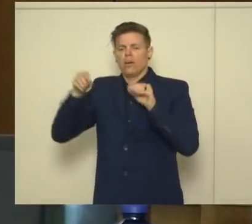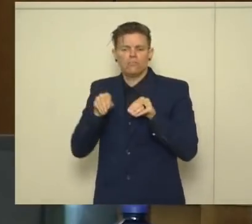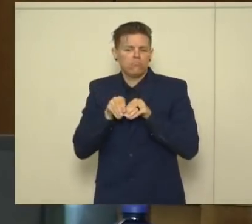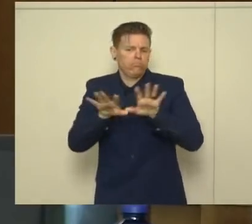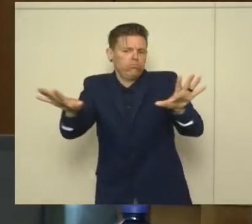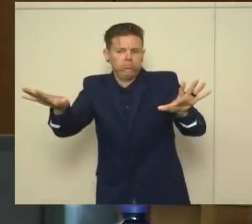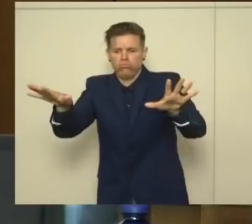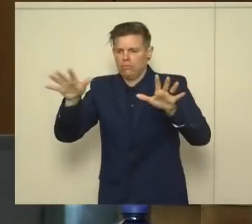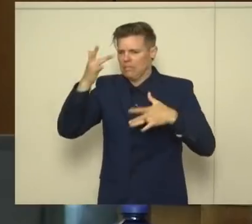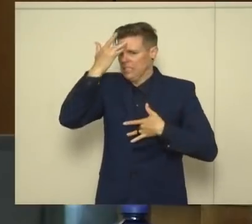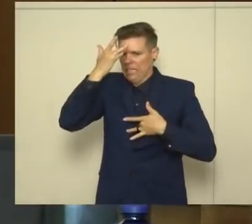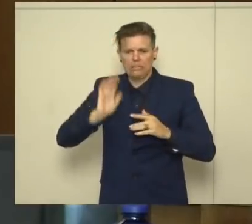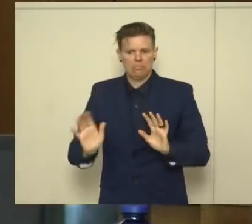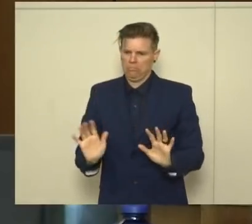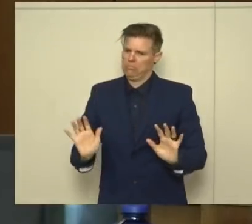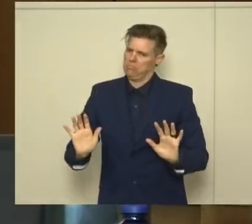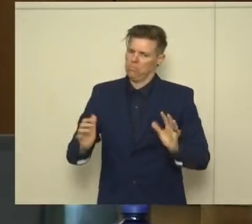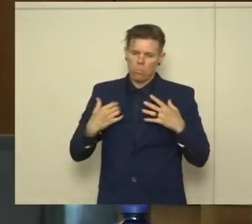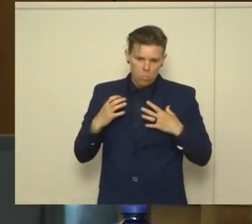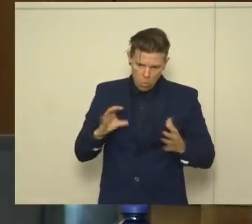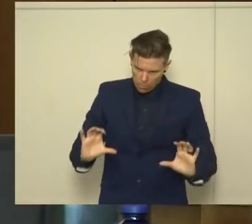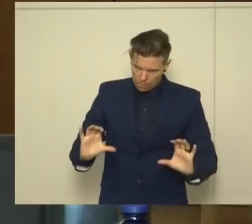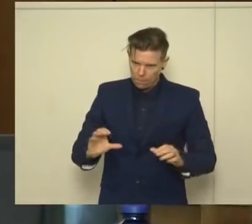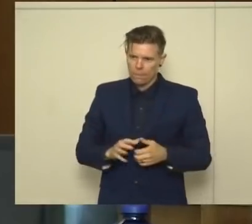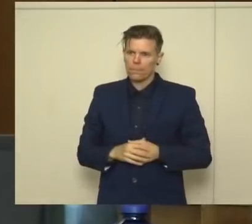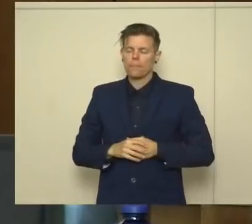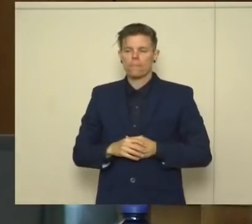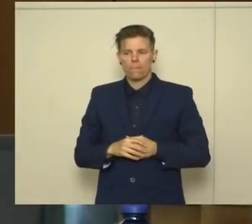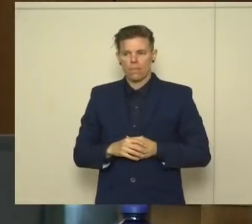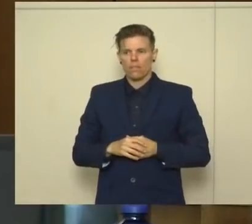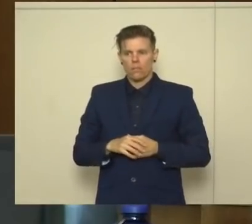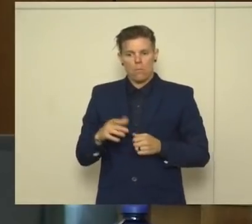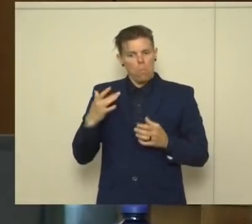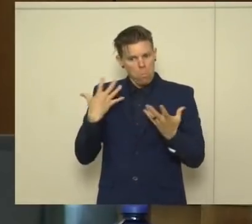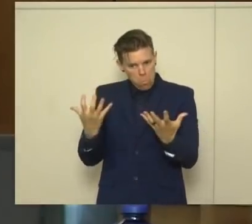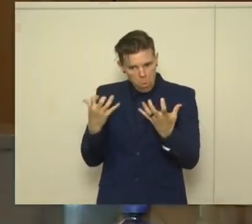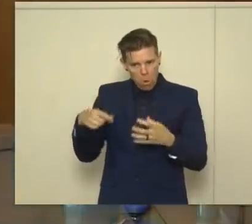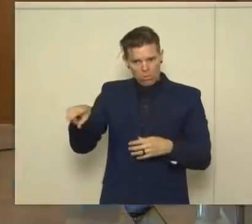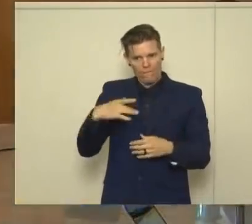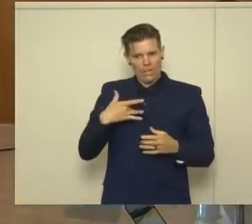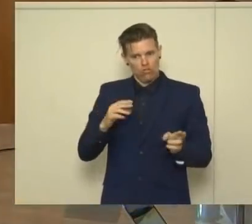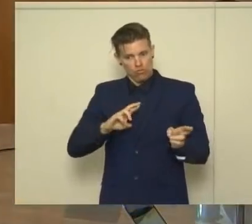ready for in-person learning before that time is appropriate.